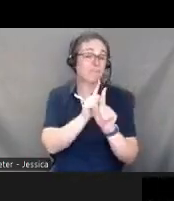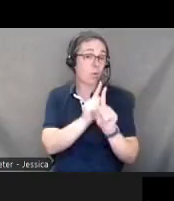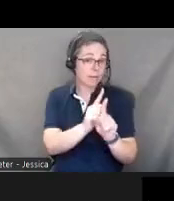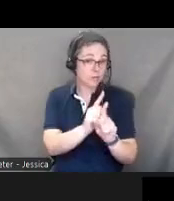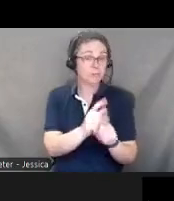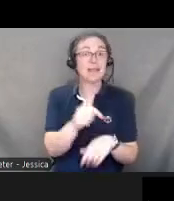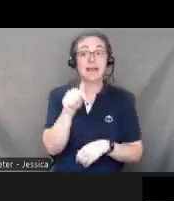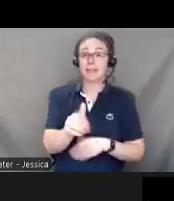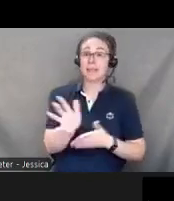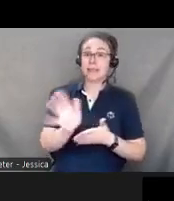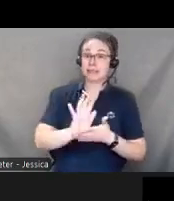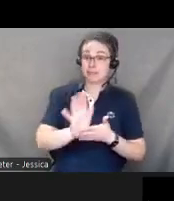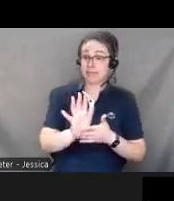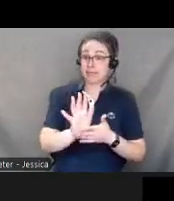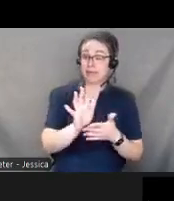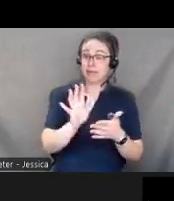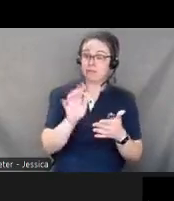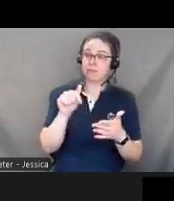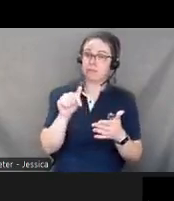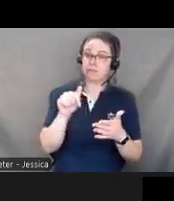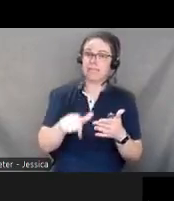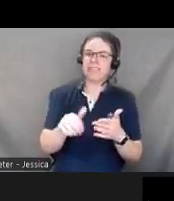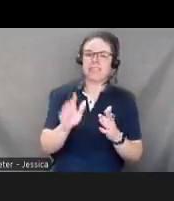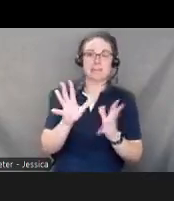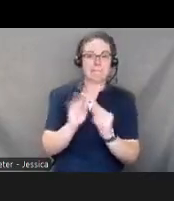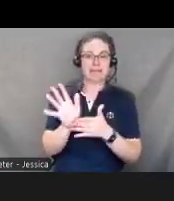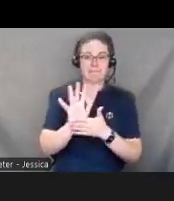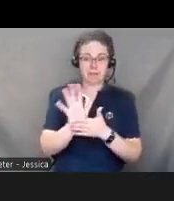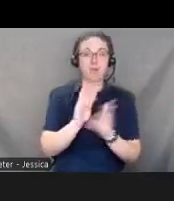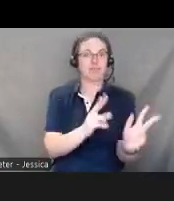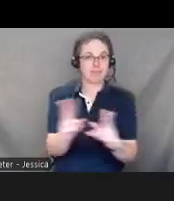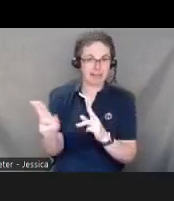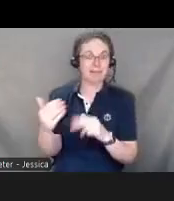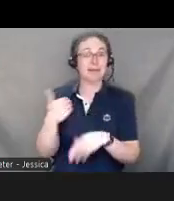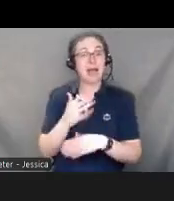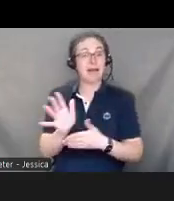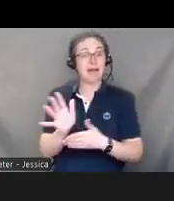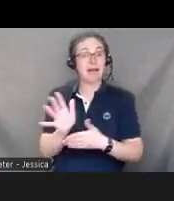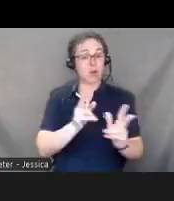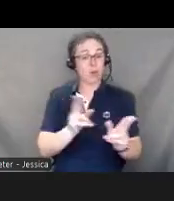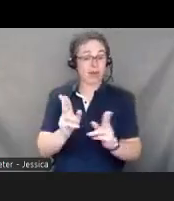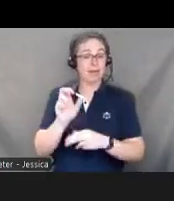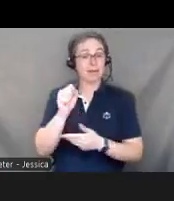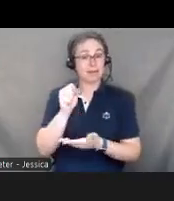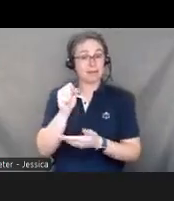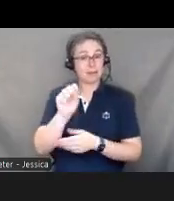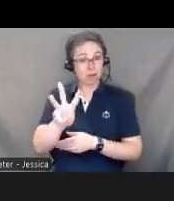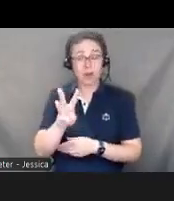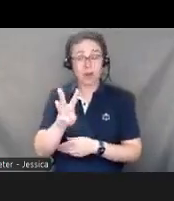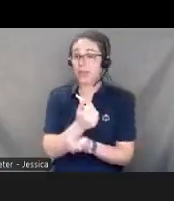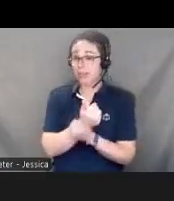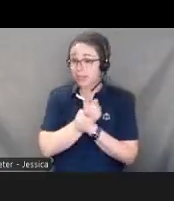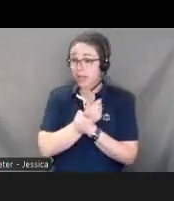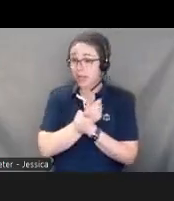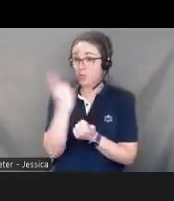edit these meeting videos down. So I have a video editing software if you're interested in that. I would love to have you